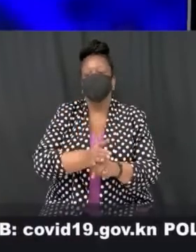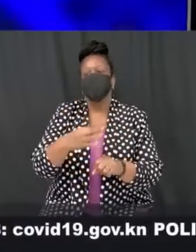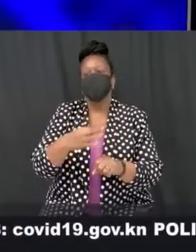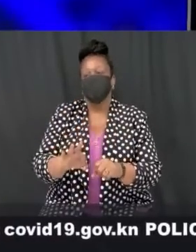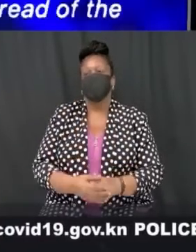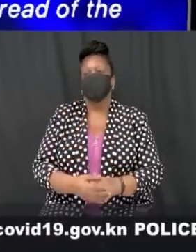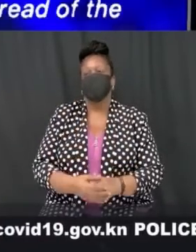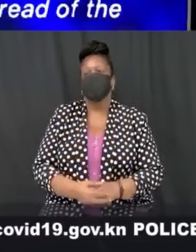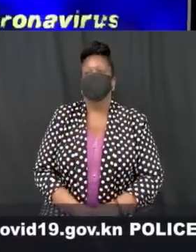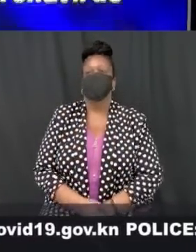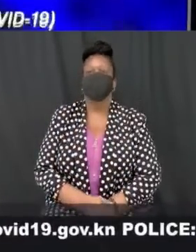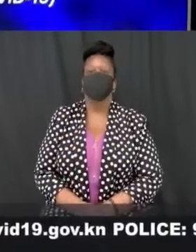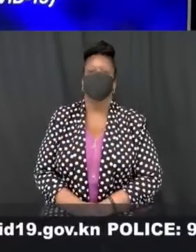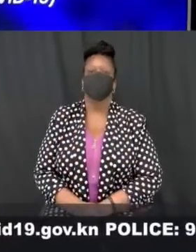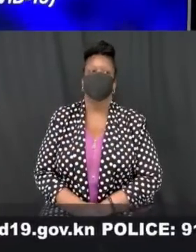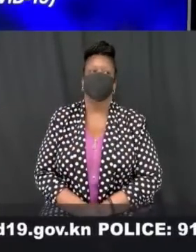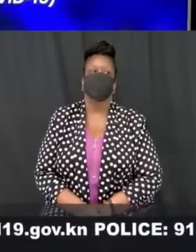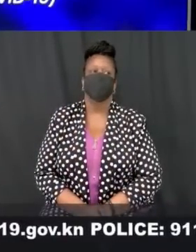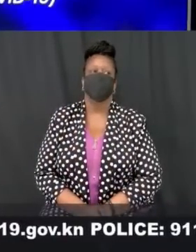Much,